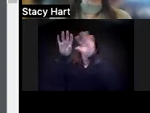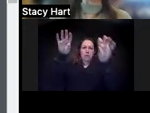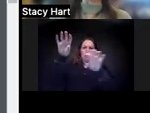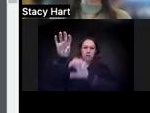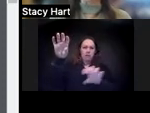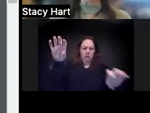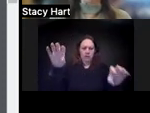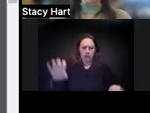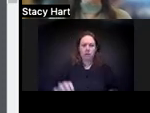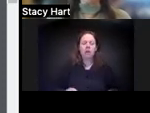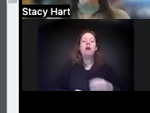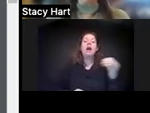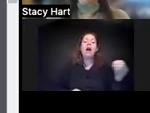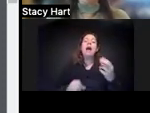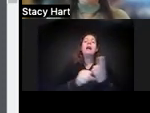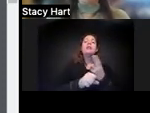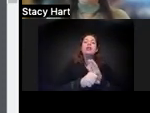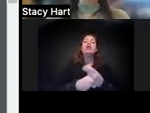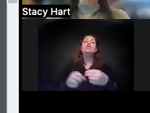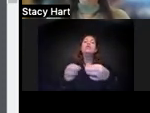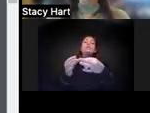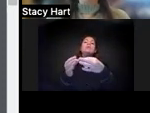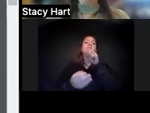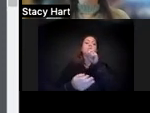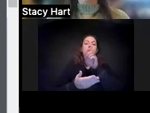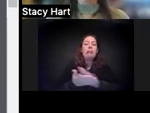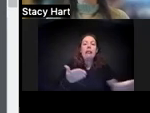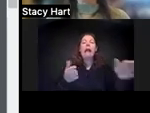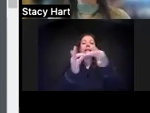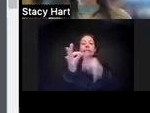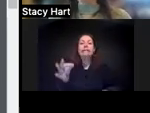language, avoid jargon. Next slide.